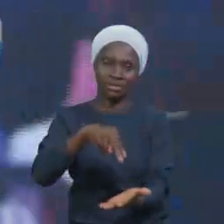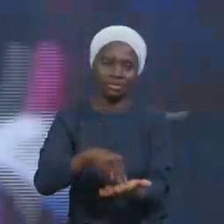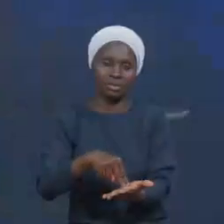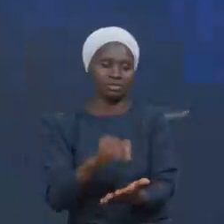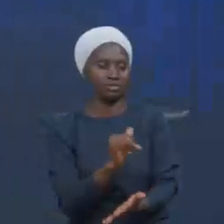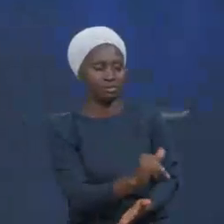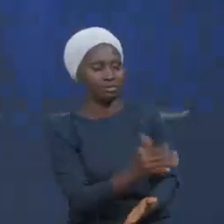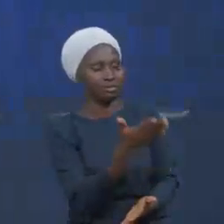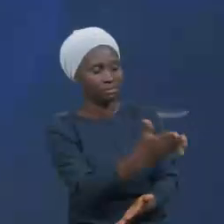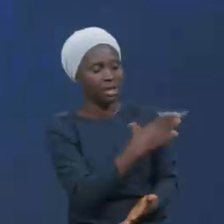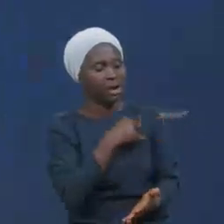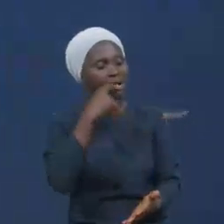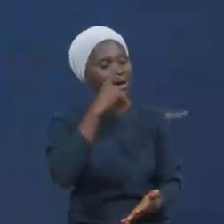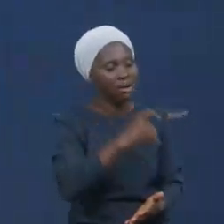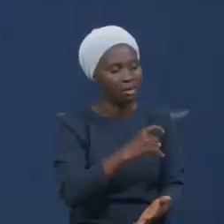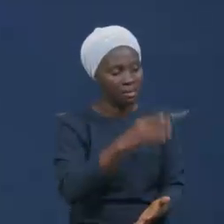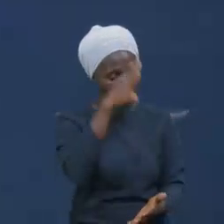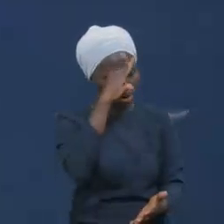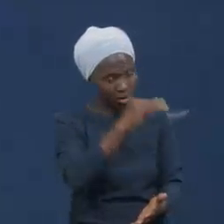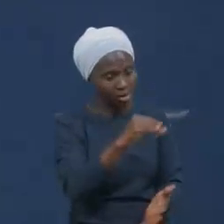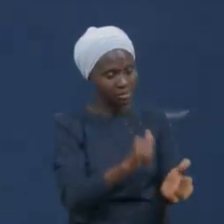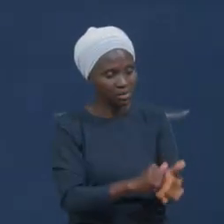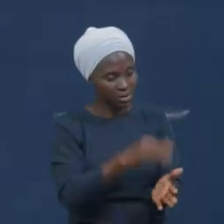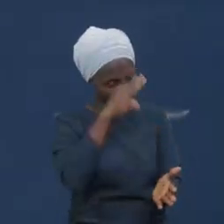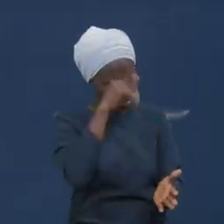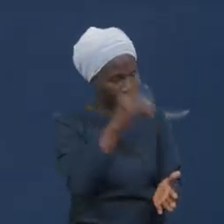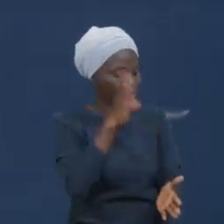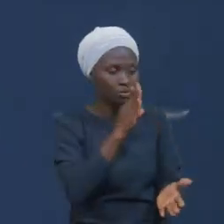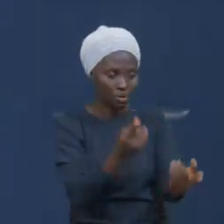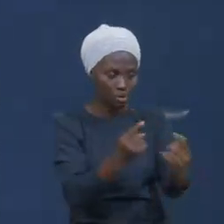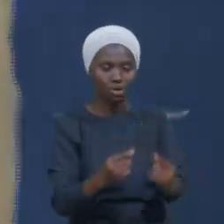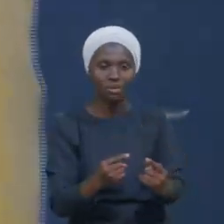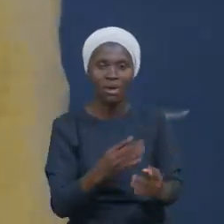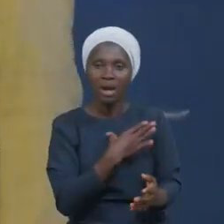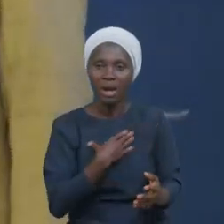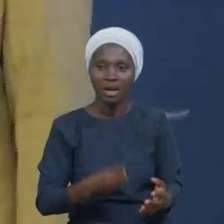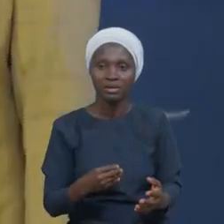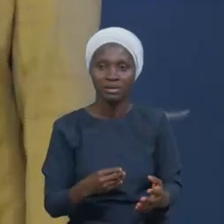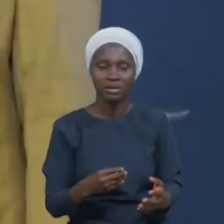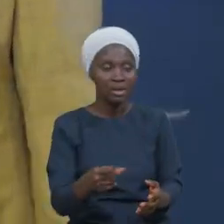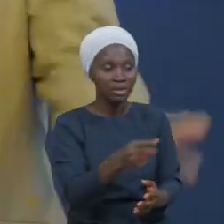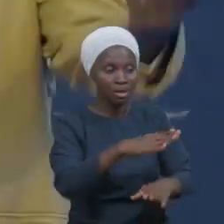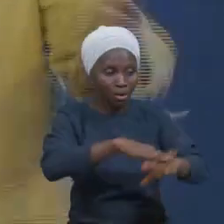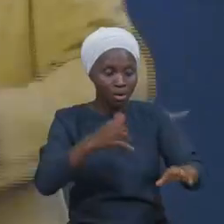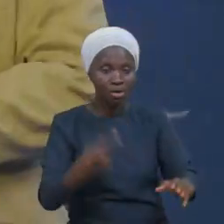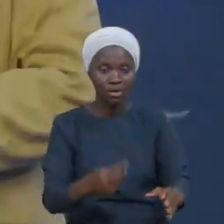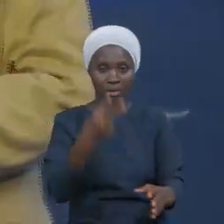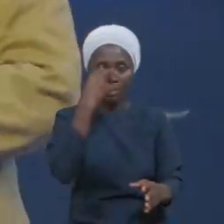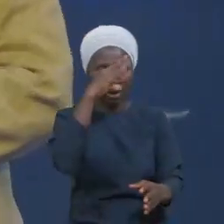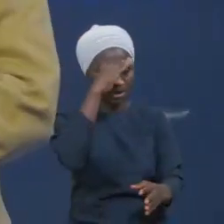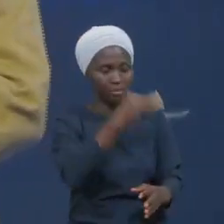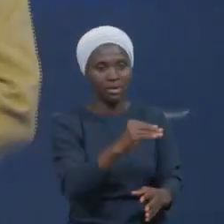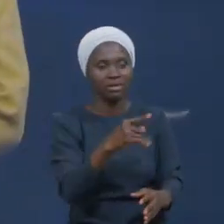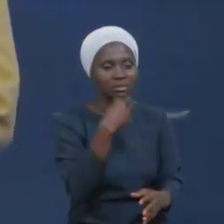he commanded him to be called. And he called the blind man, saying